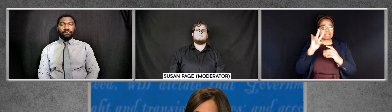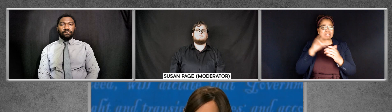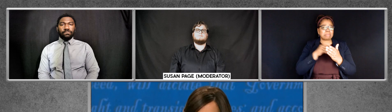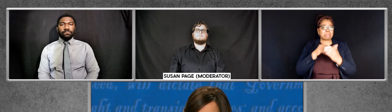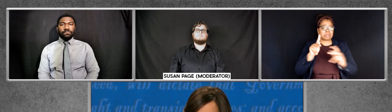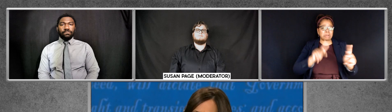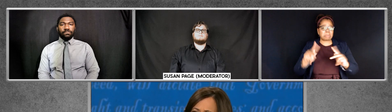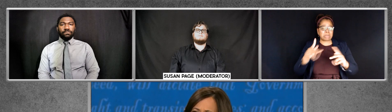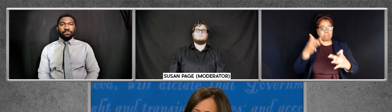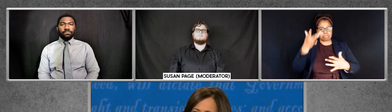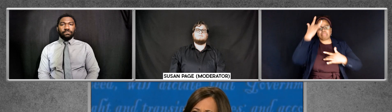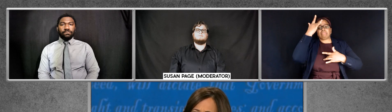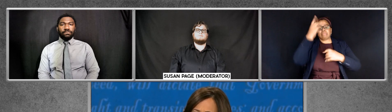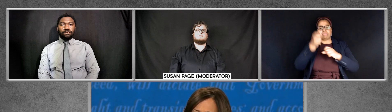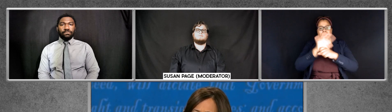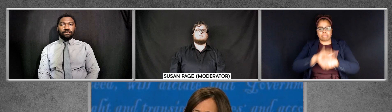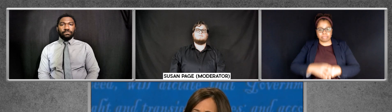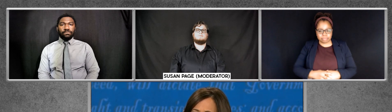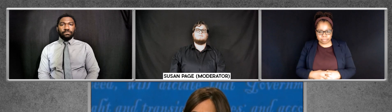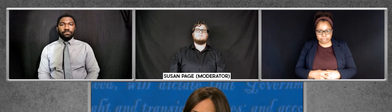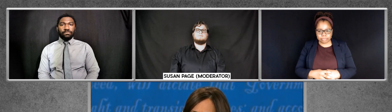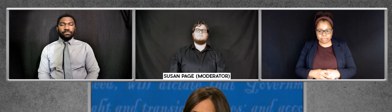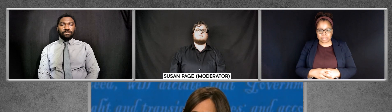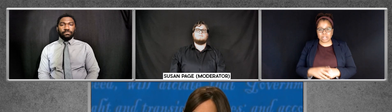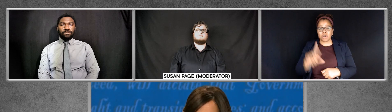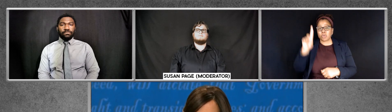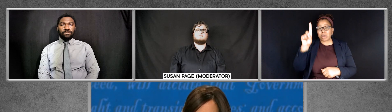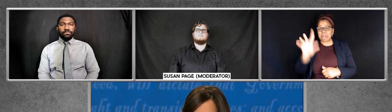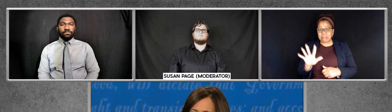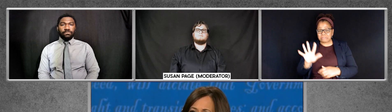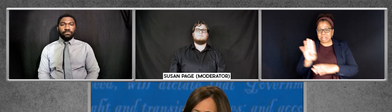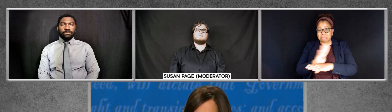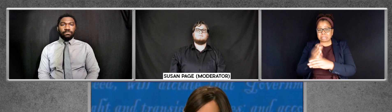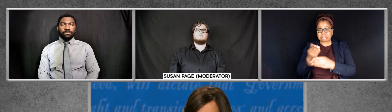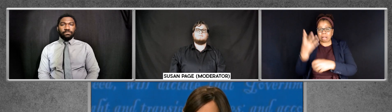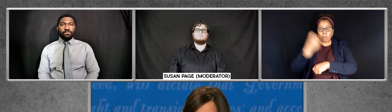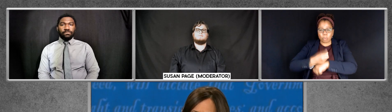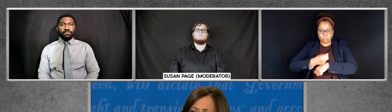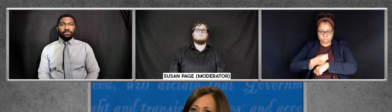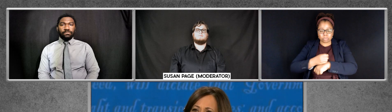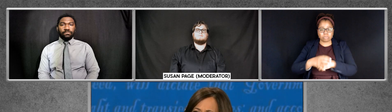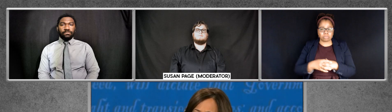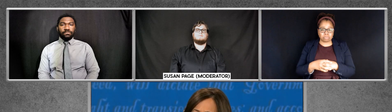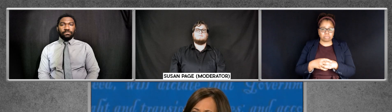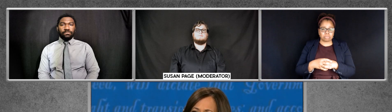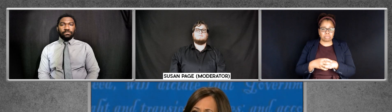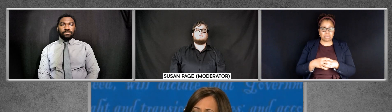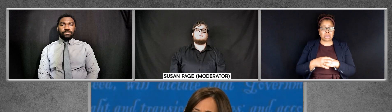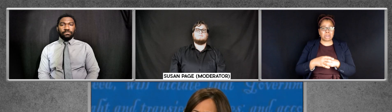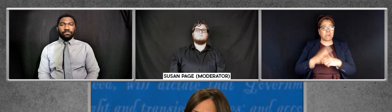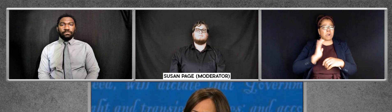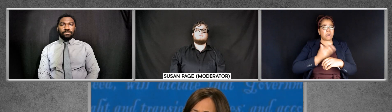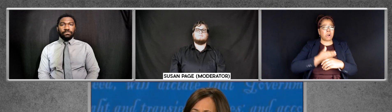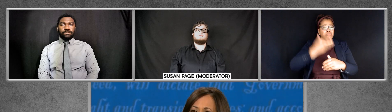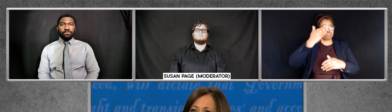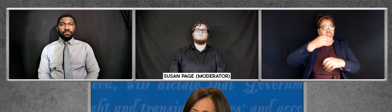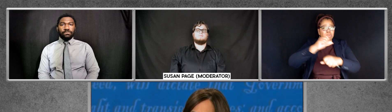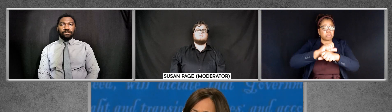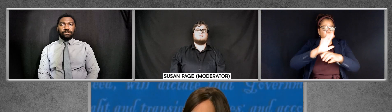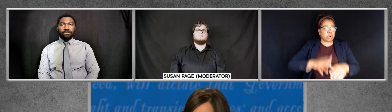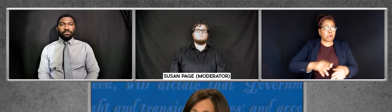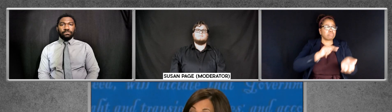disease. 1 in 5 businesses closed. We're looking at frontline workers who have been treated